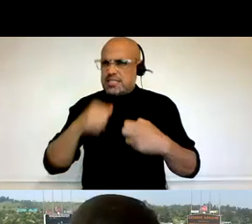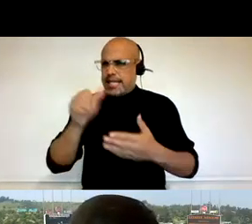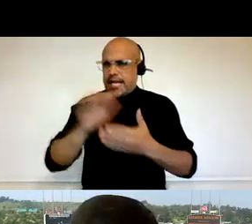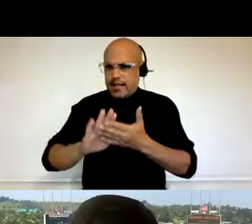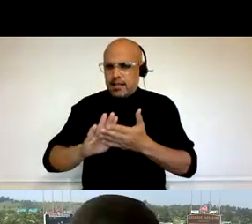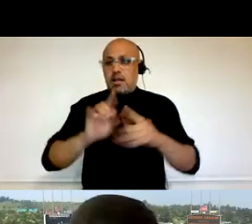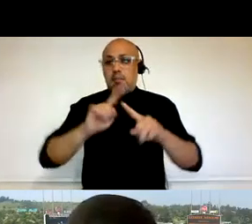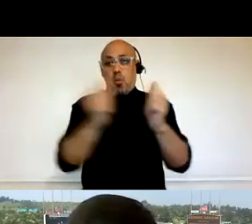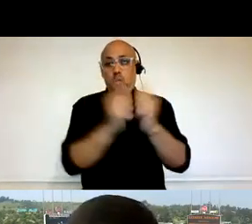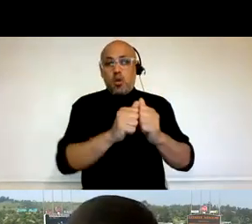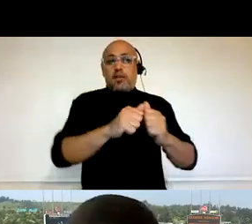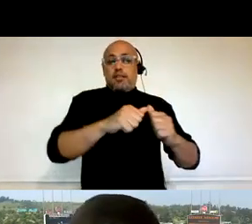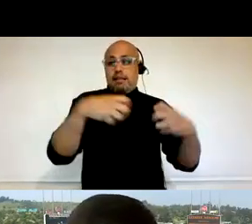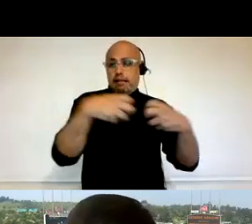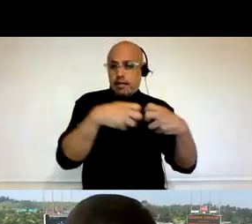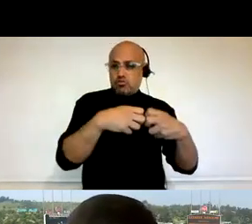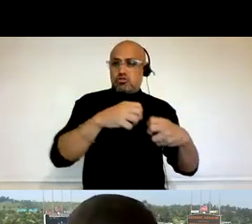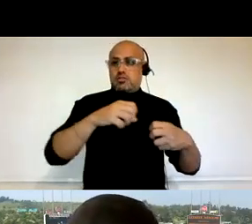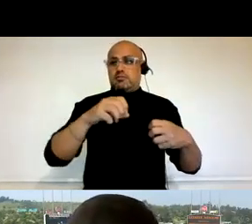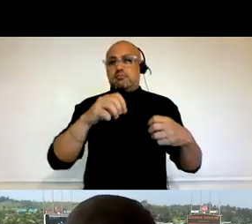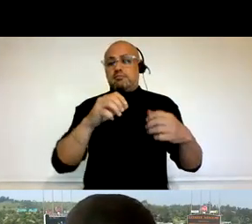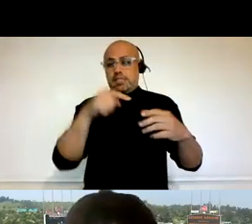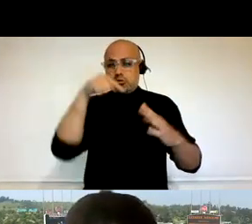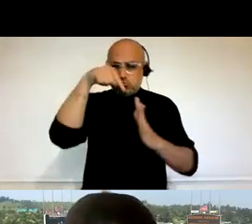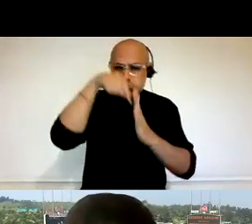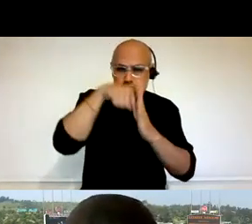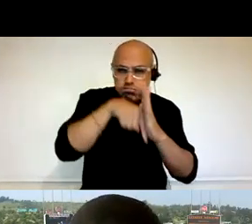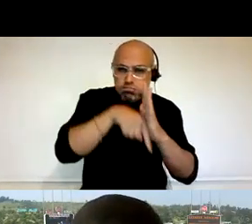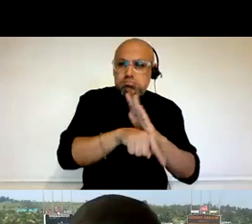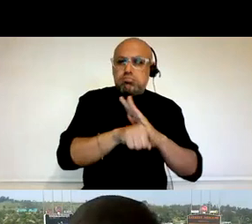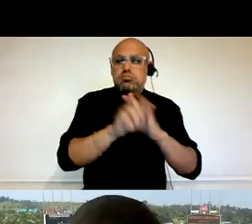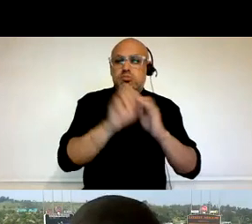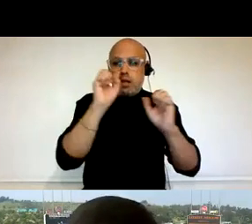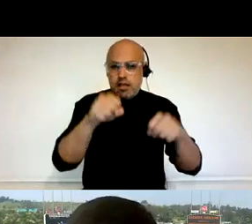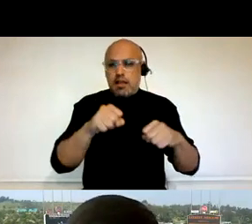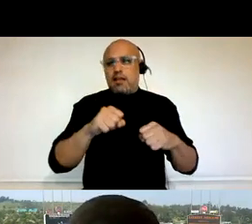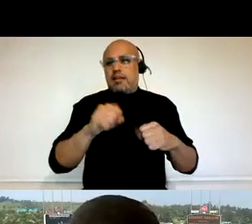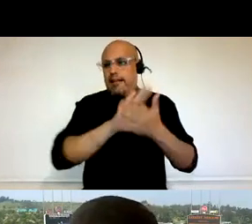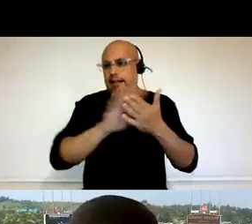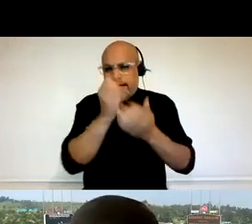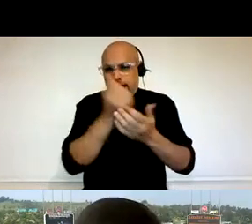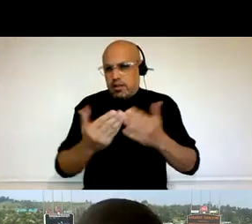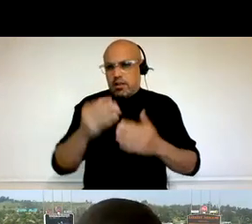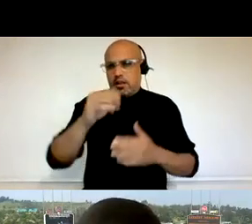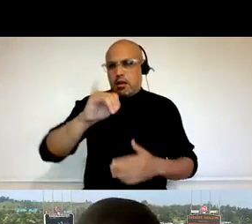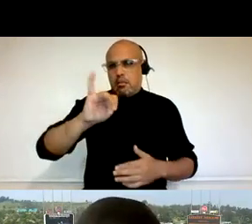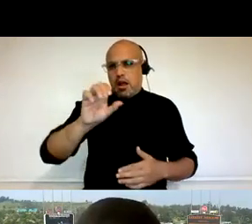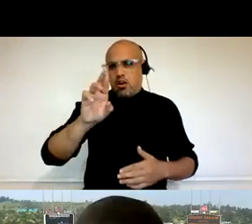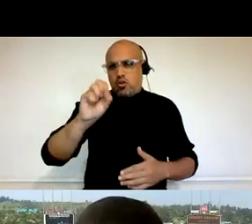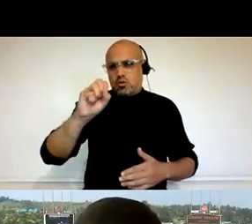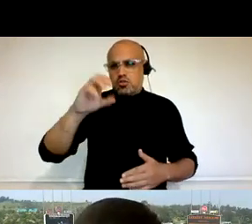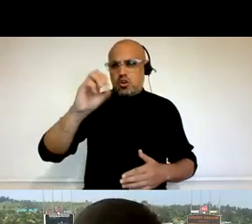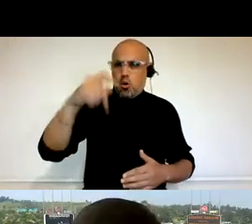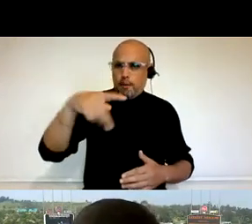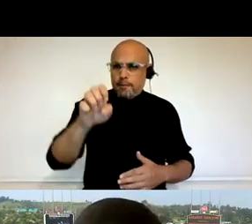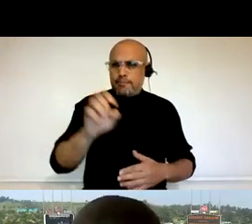these misters, it covers a microscope, it covers a keyboard, you know, it just wraps itself around and collects to everything. That's going to happen